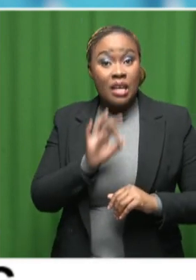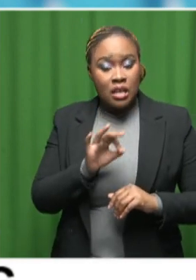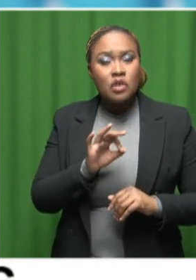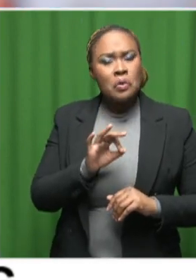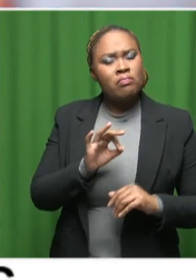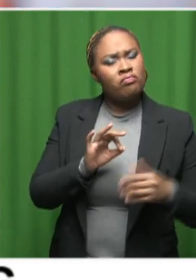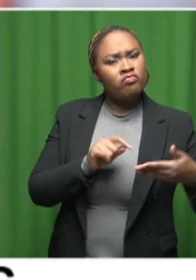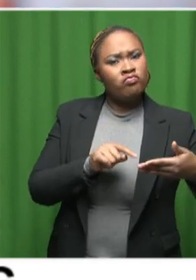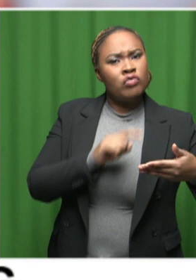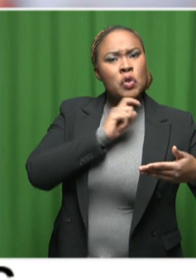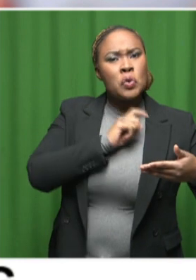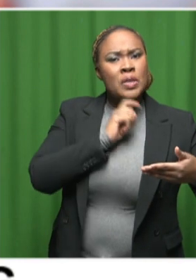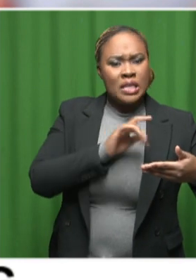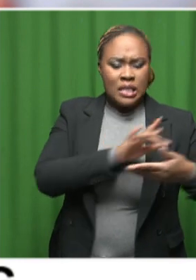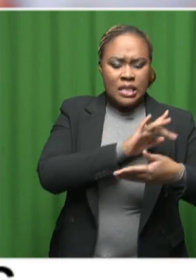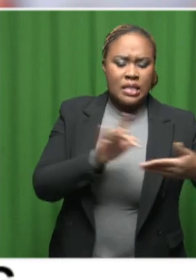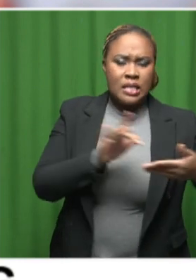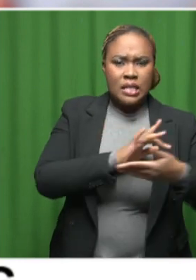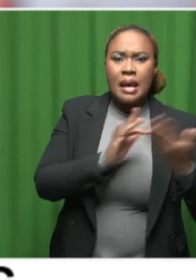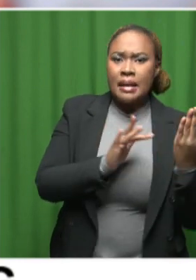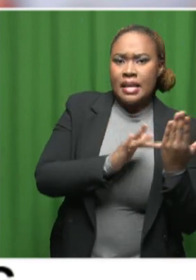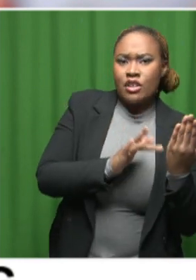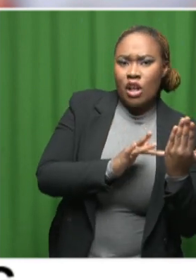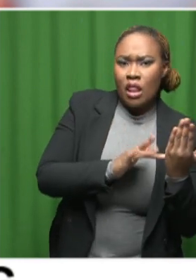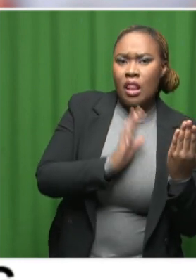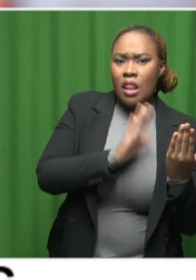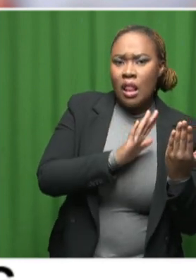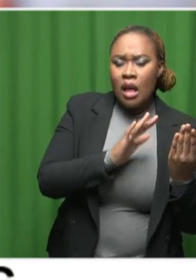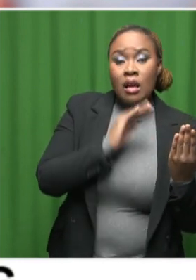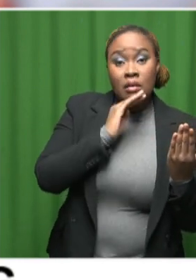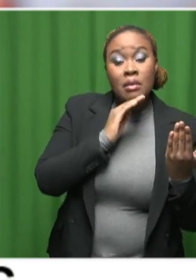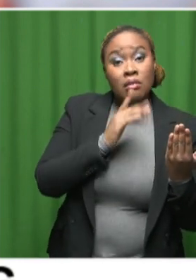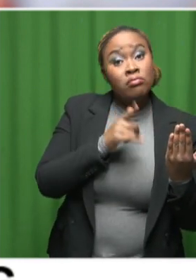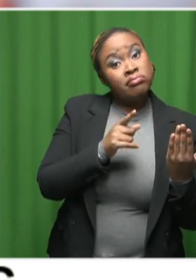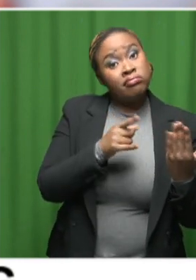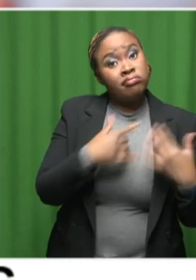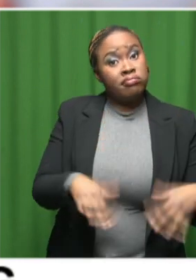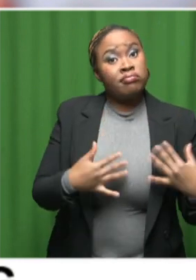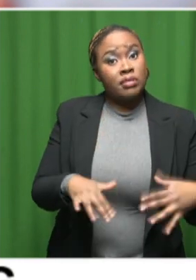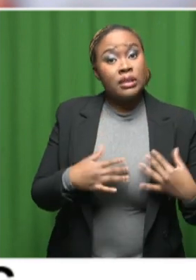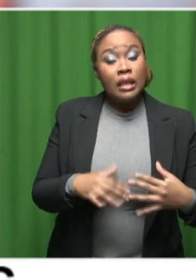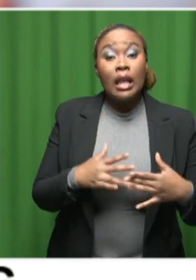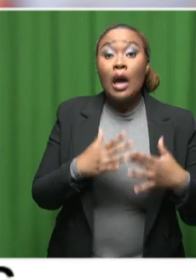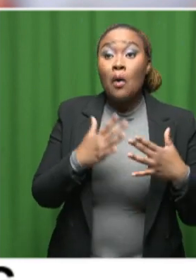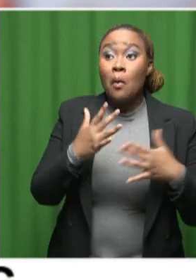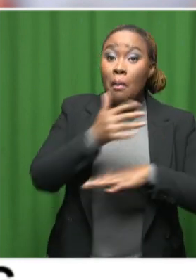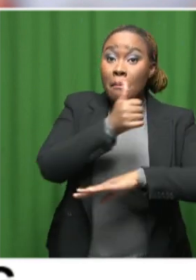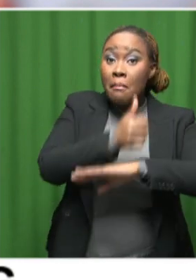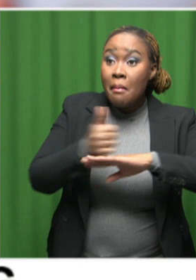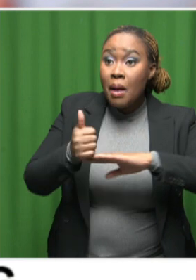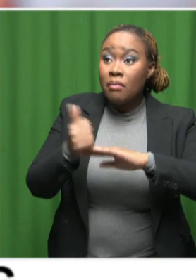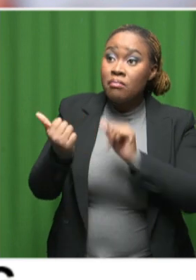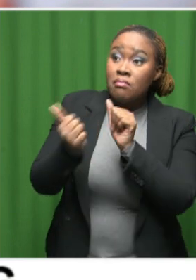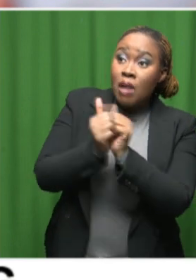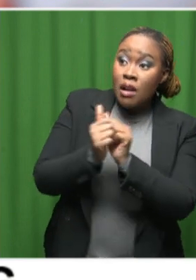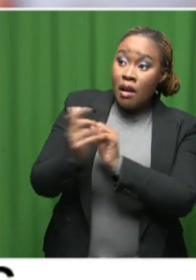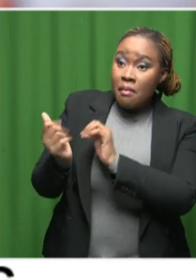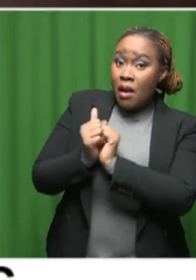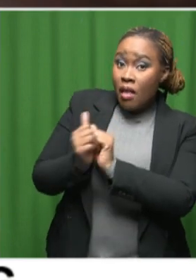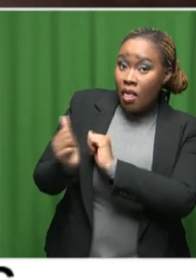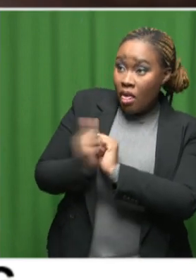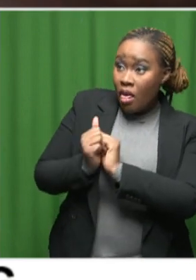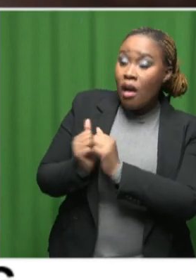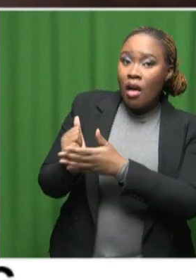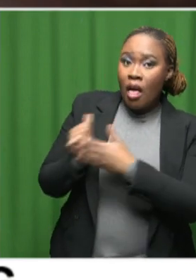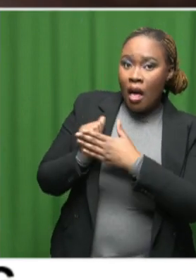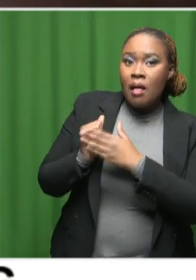intelligent digital prescription already that really does this kind of thing. And working with several partners to make sure that we make the system smarter and